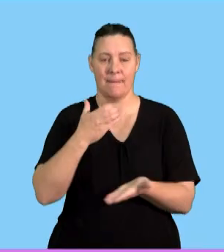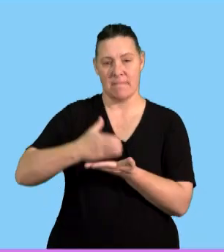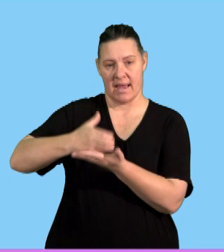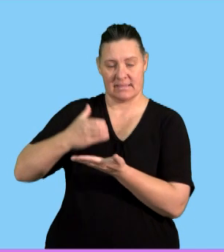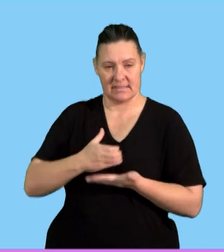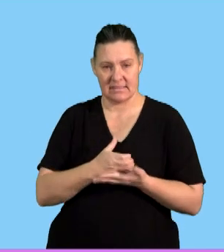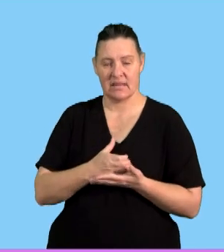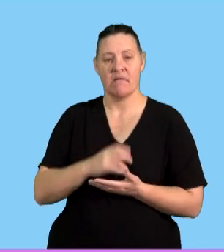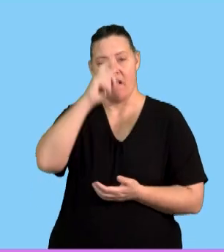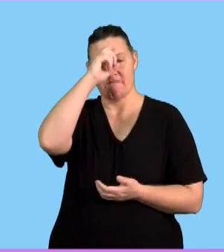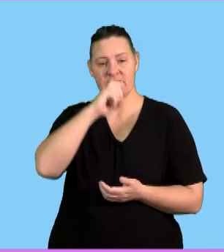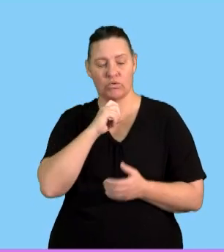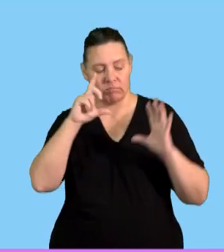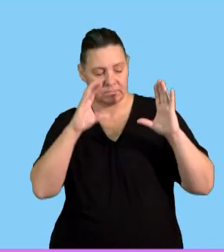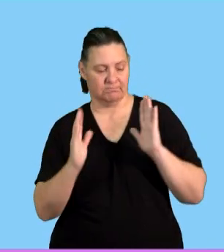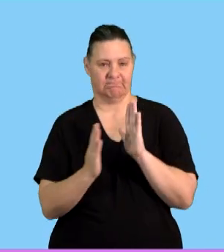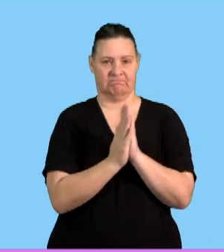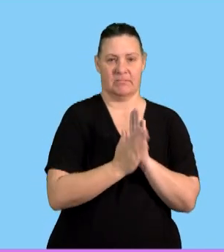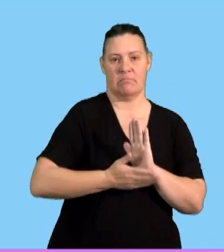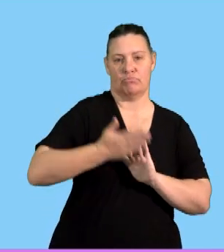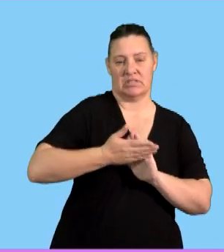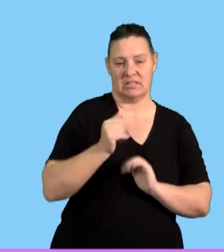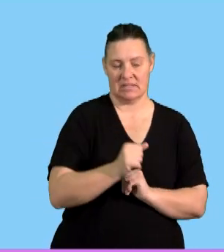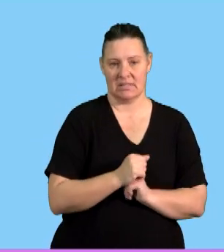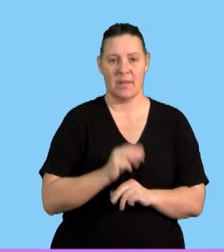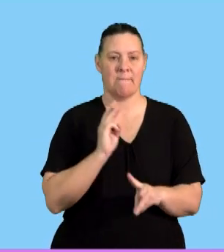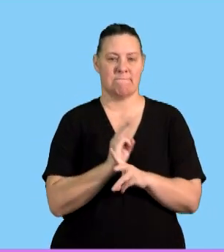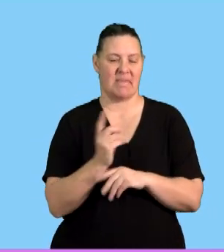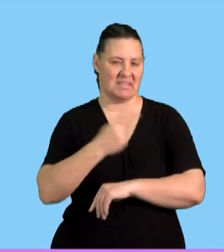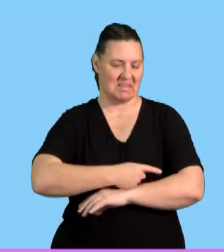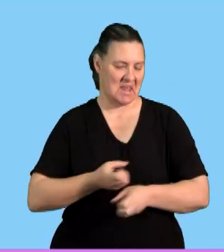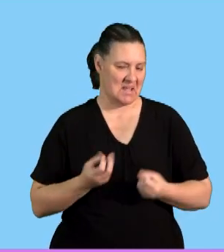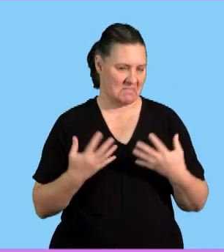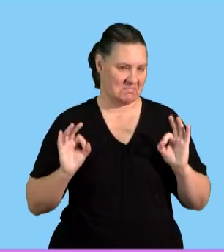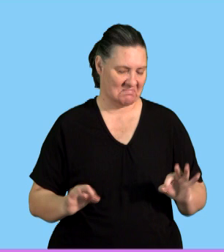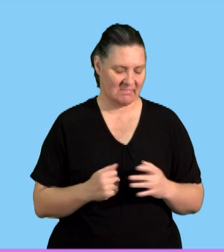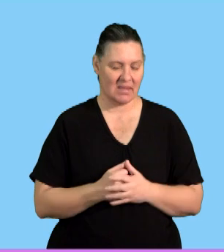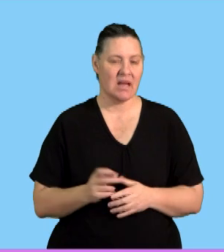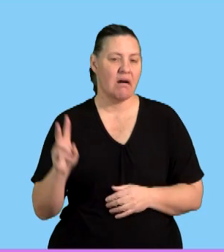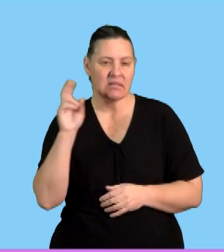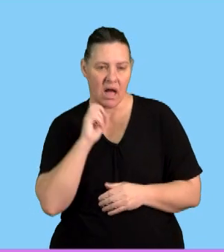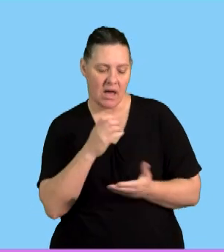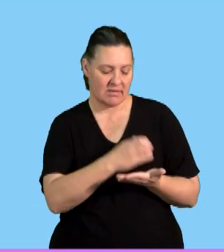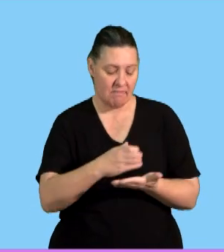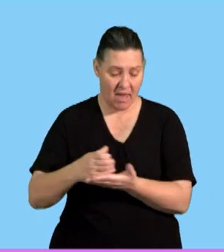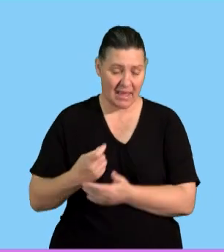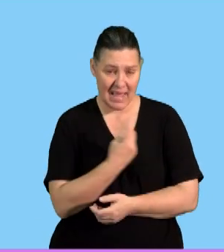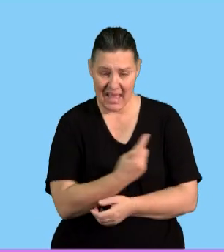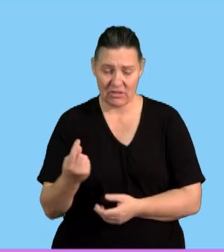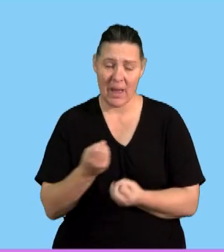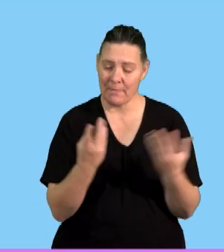mugs with photos printed on it. It's a perfect Mother's Day gift. He sells each mug